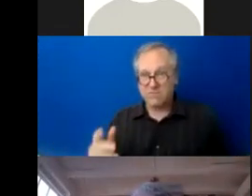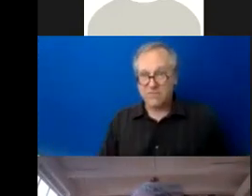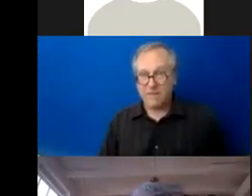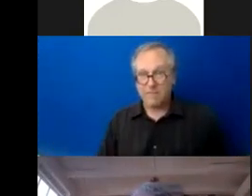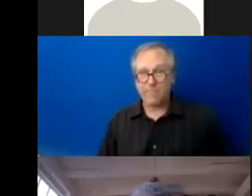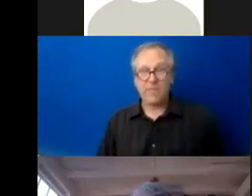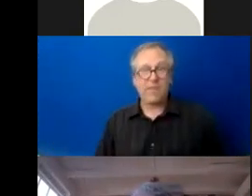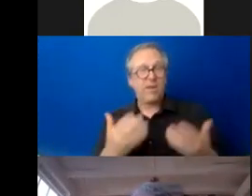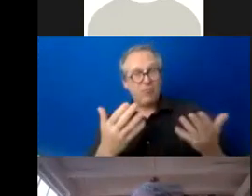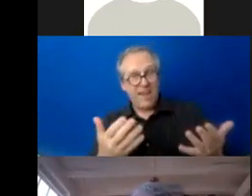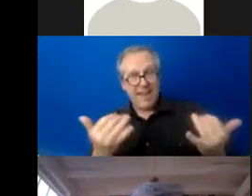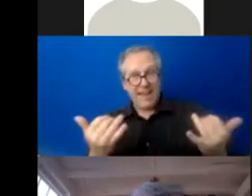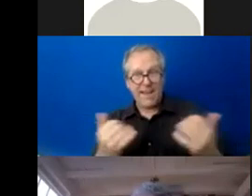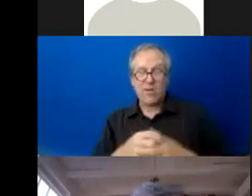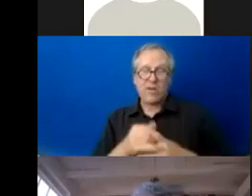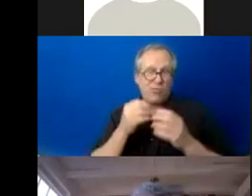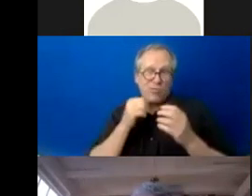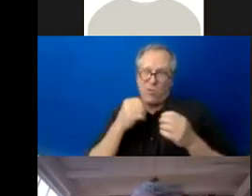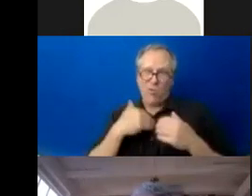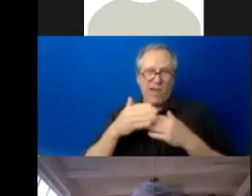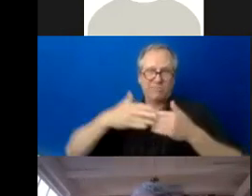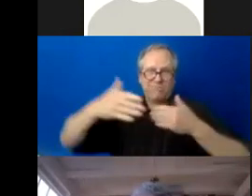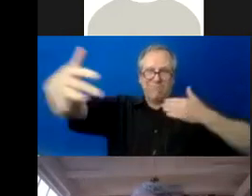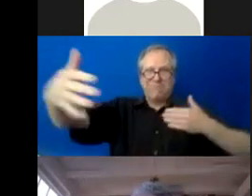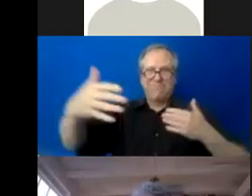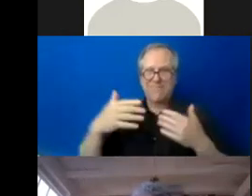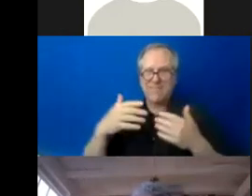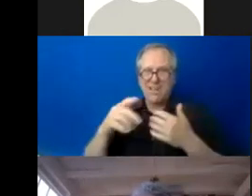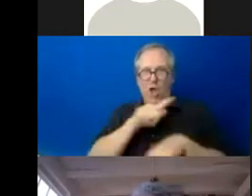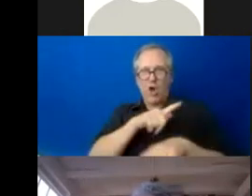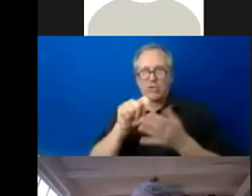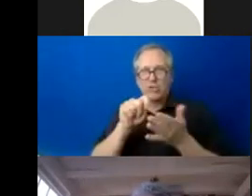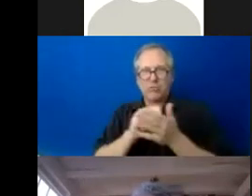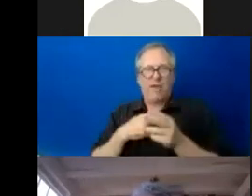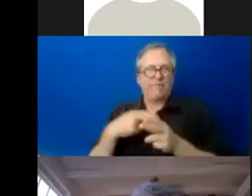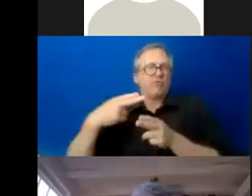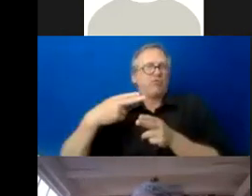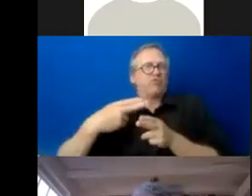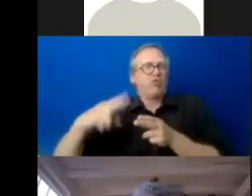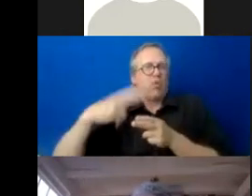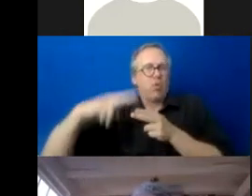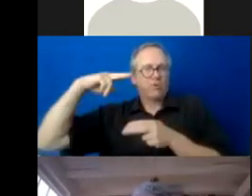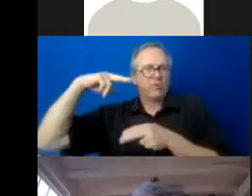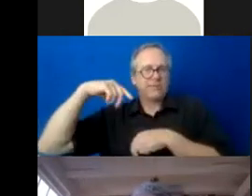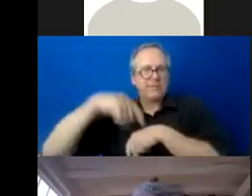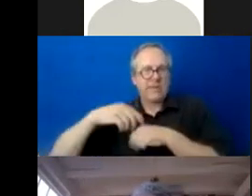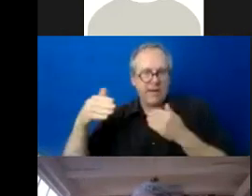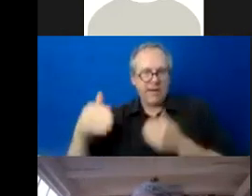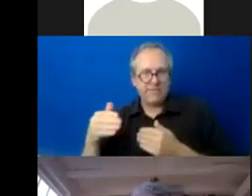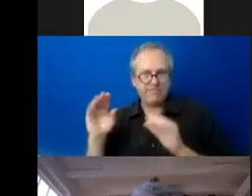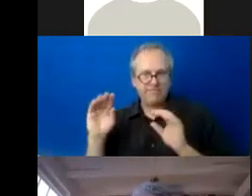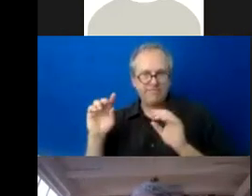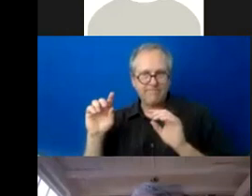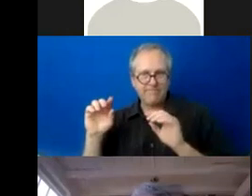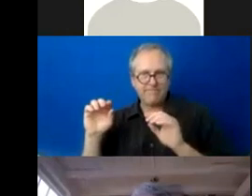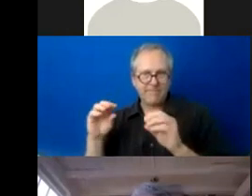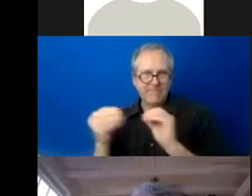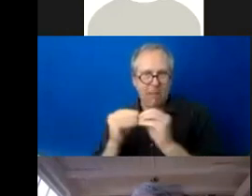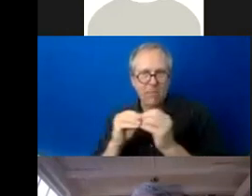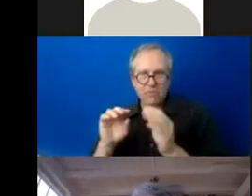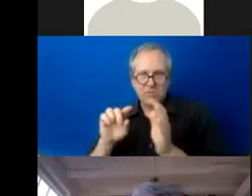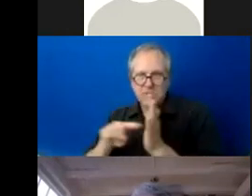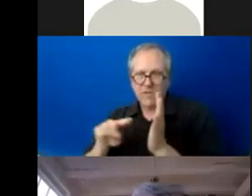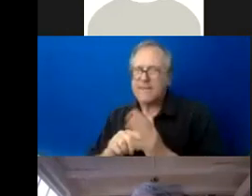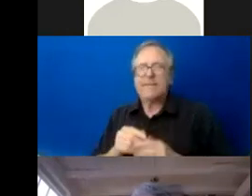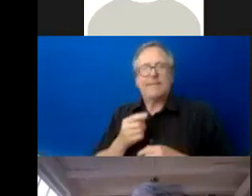at this moment in time, we definitely don't have like the longer term data. We have the short term data. And the short-term data says, this is not going